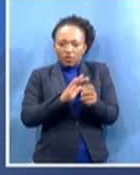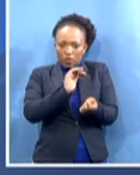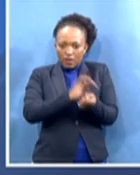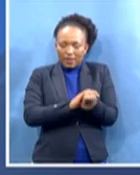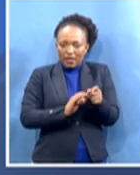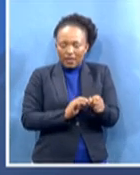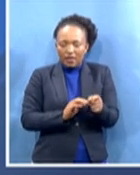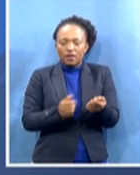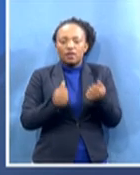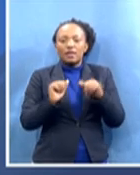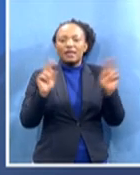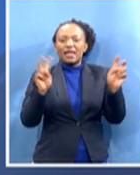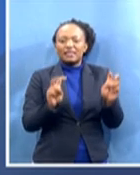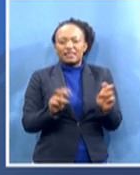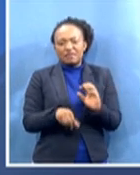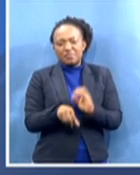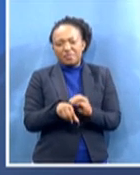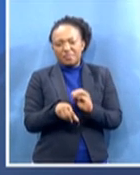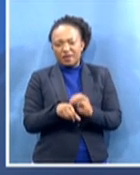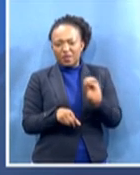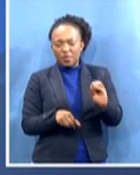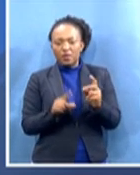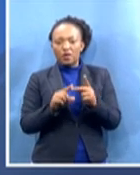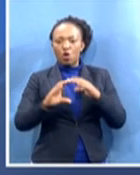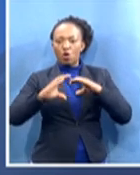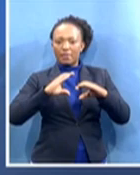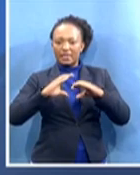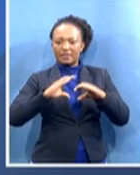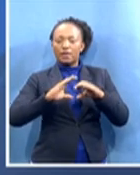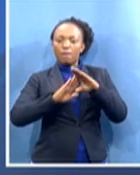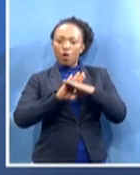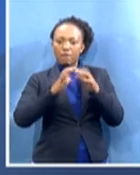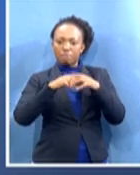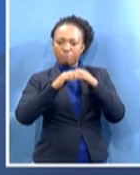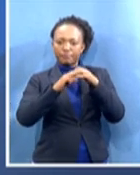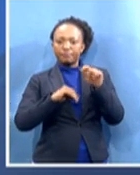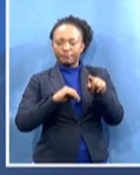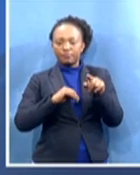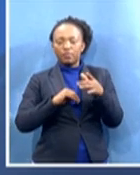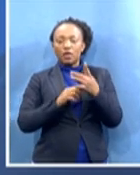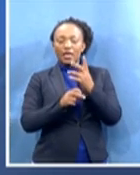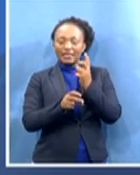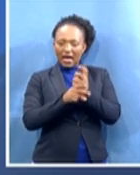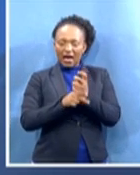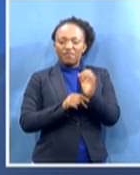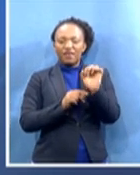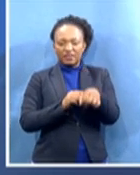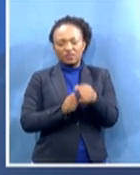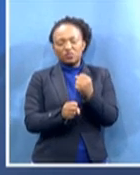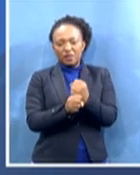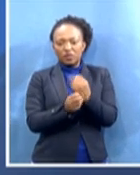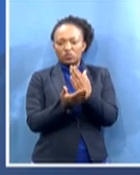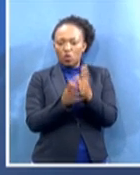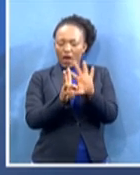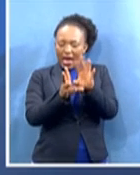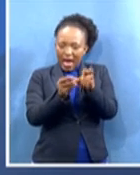some communication problem. It was very tough to make sure everything was in place, to have contact with all the mayor, all